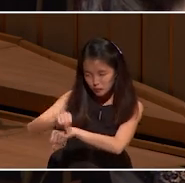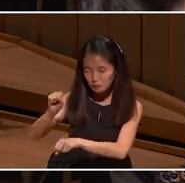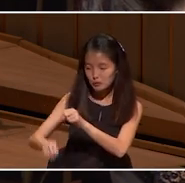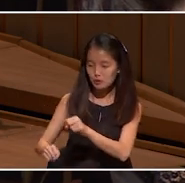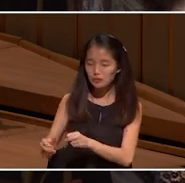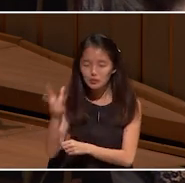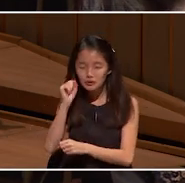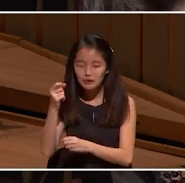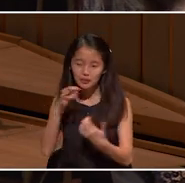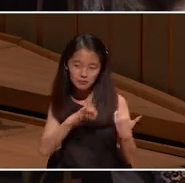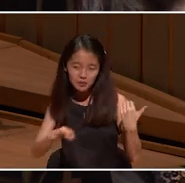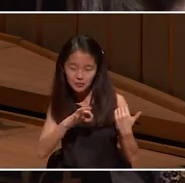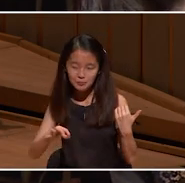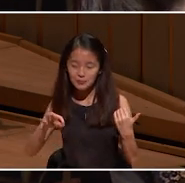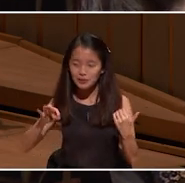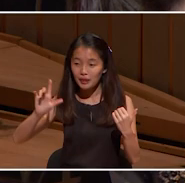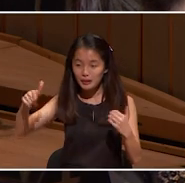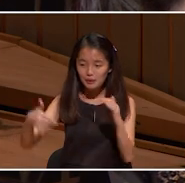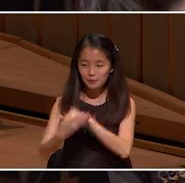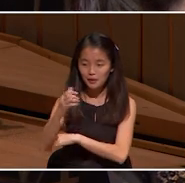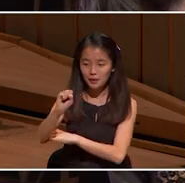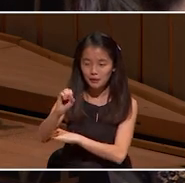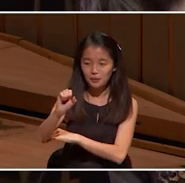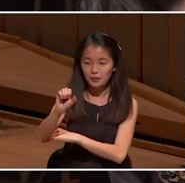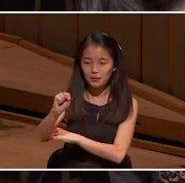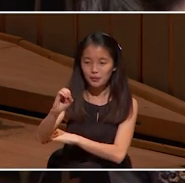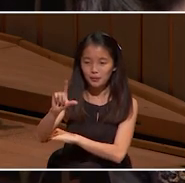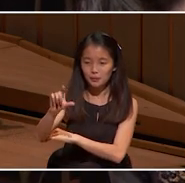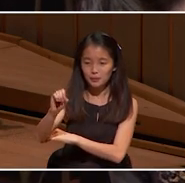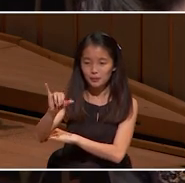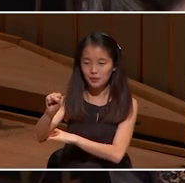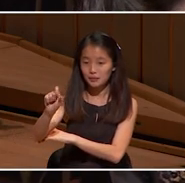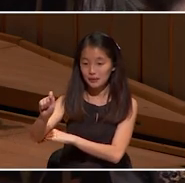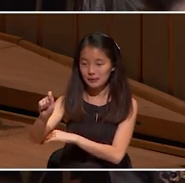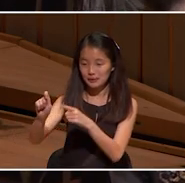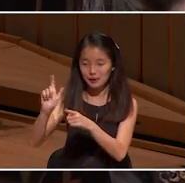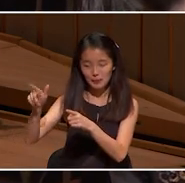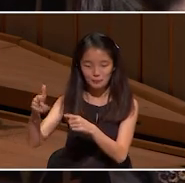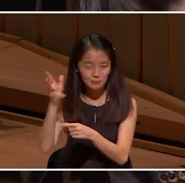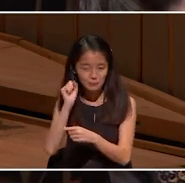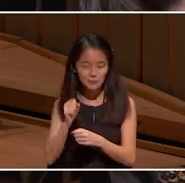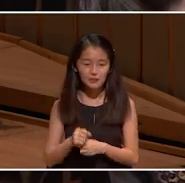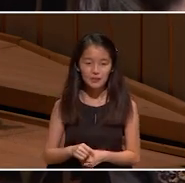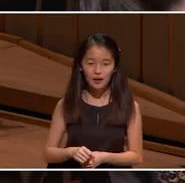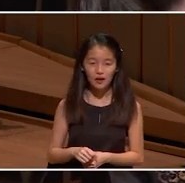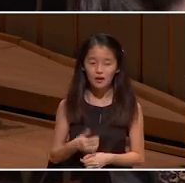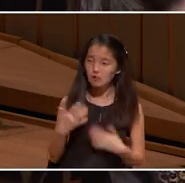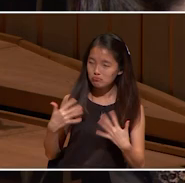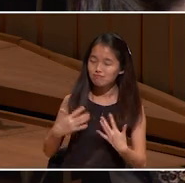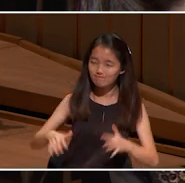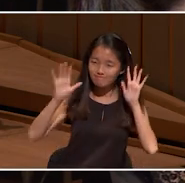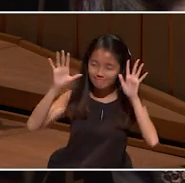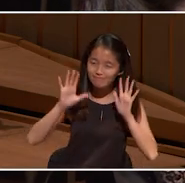yeah. By our soloist. Yes, it's going to be coming on. Yes. All right. So it's wonderful to put pictures in our minds as well. I'm going to be listening to the music in just a